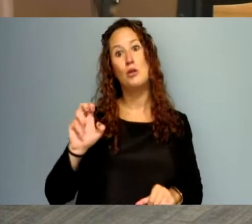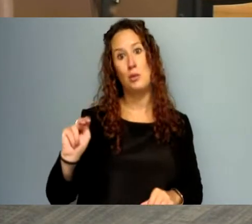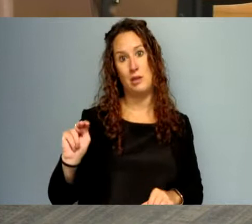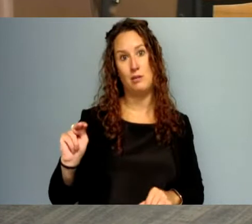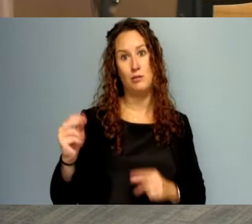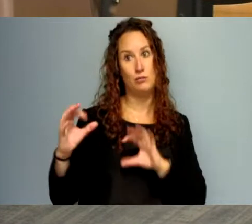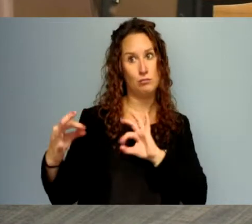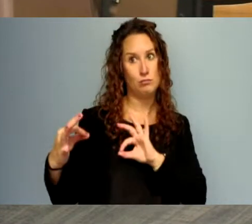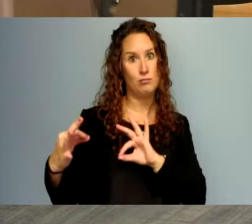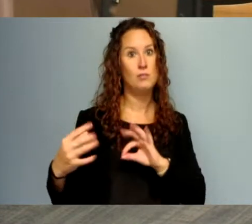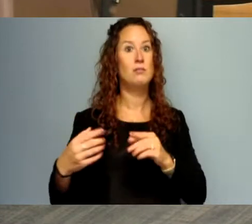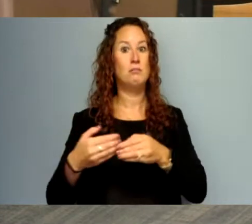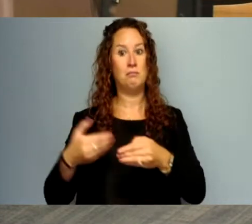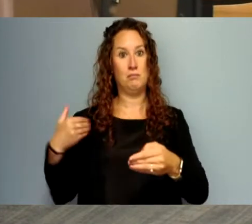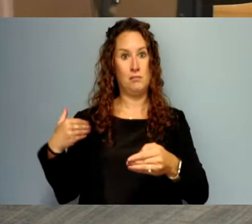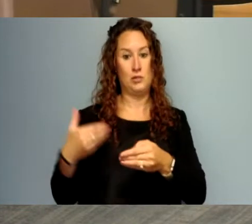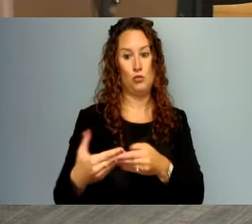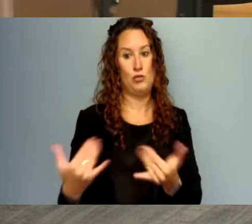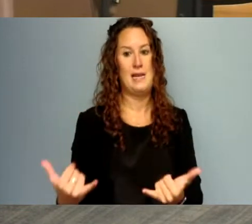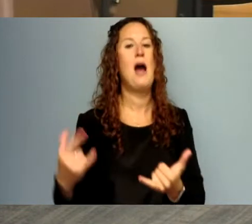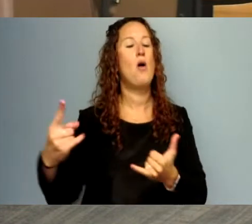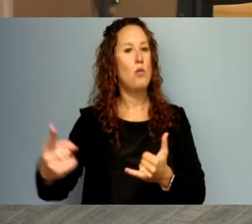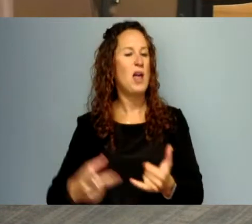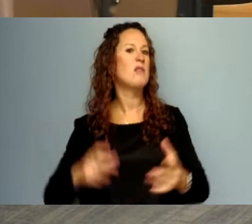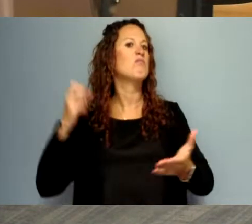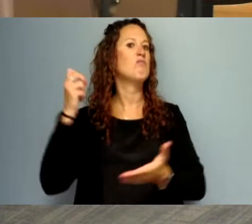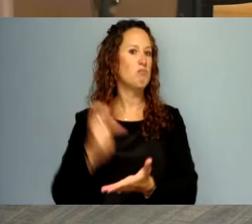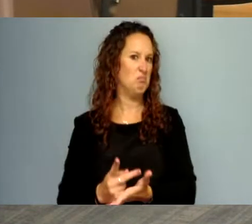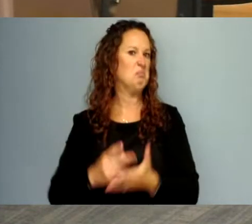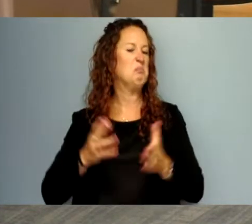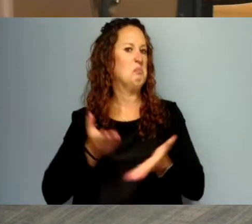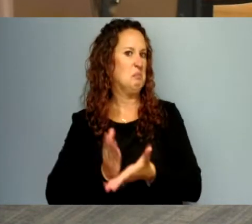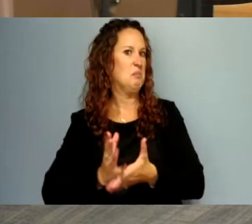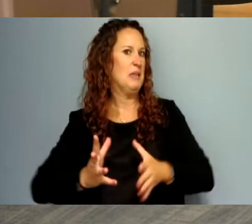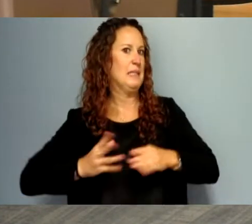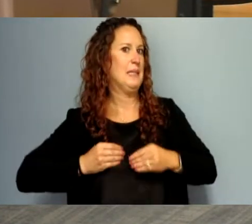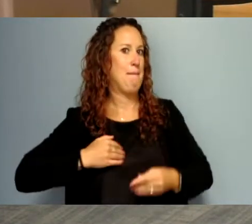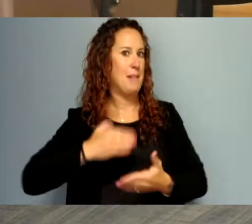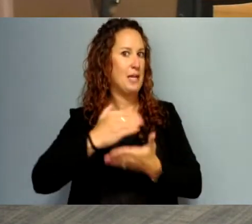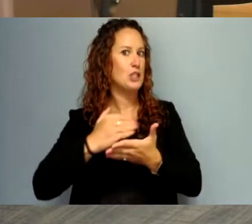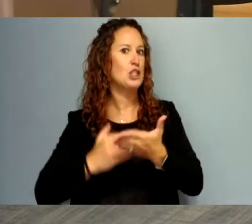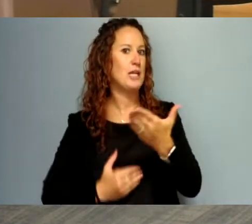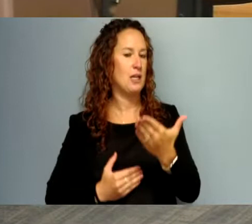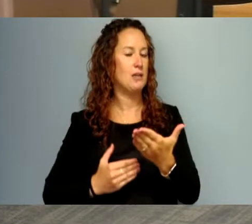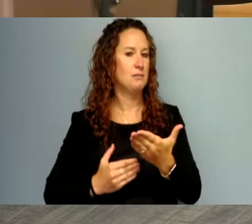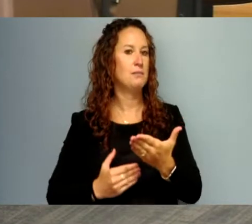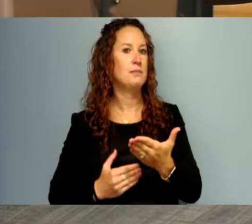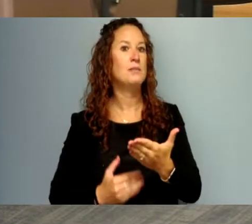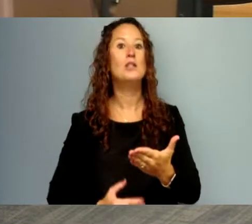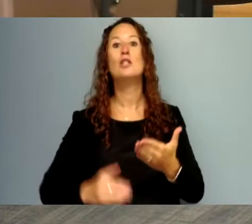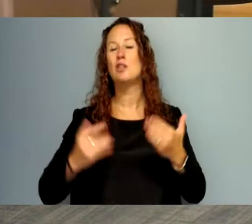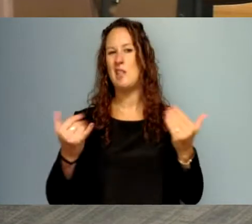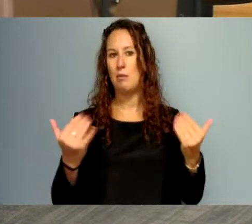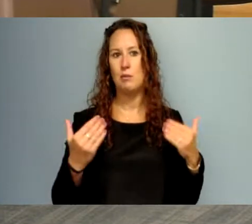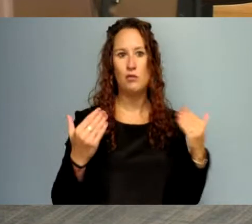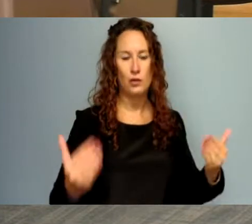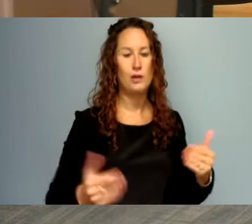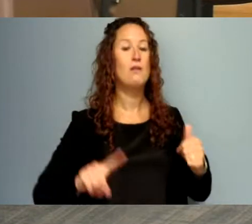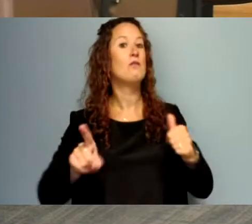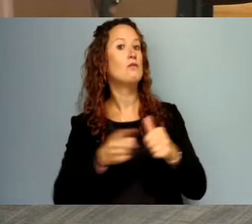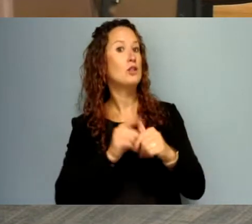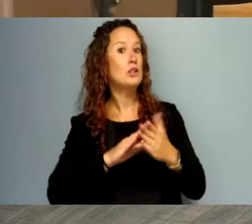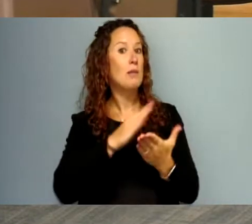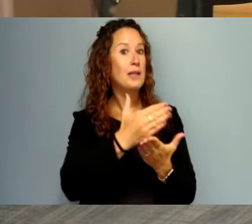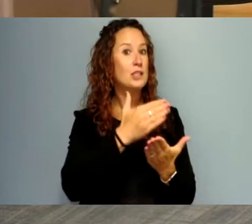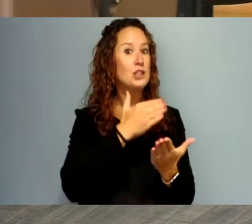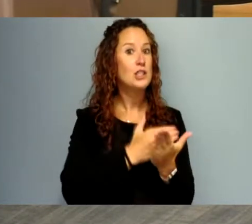receive input from the union, and they're okay with my agenda items. So now I'd like to move forward My first agenda item is to simply delete